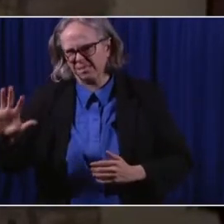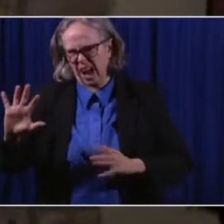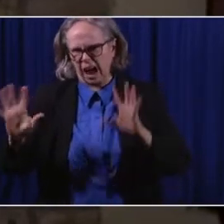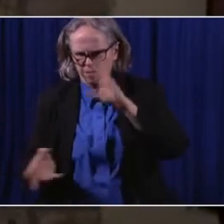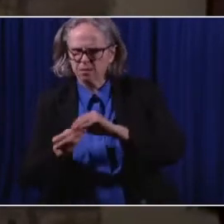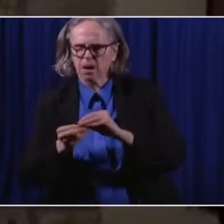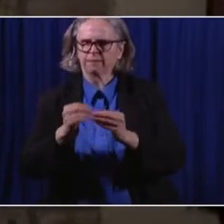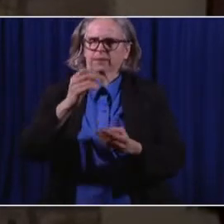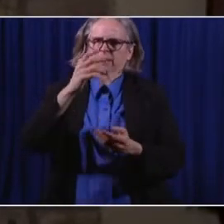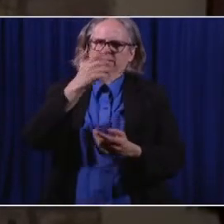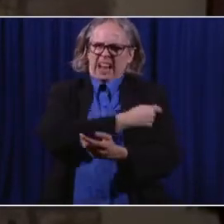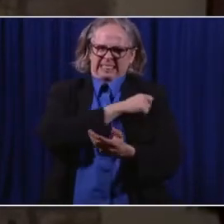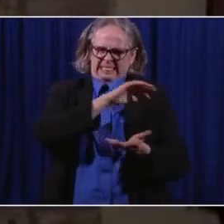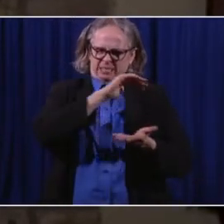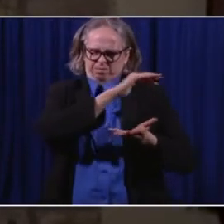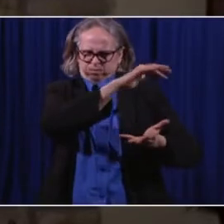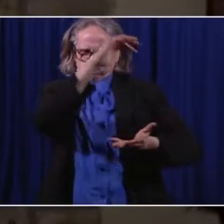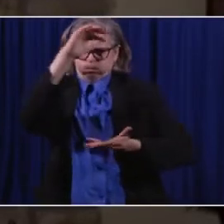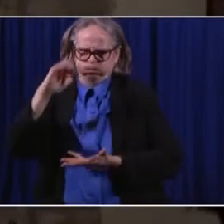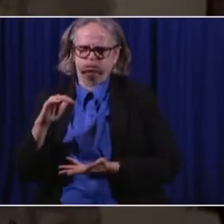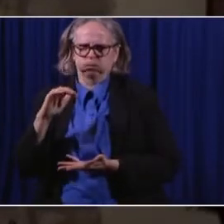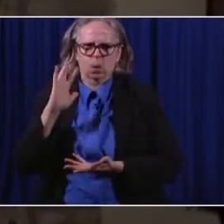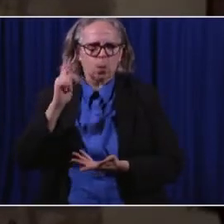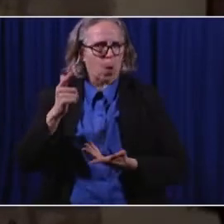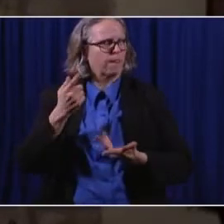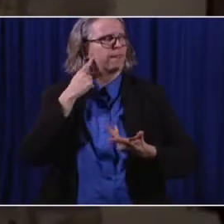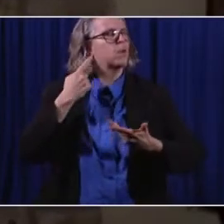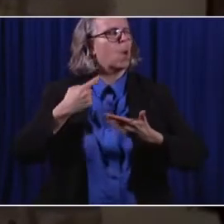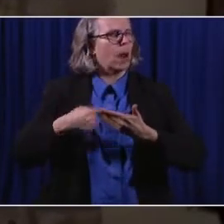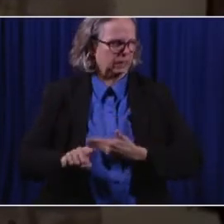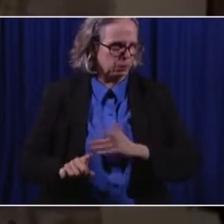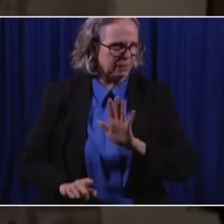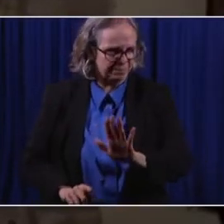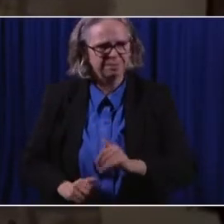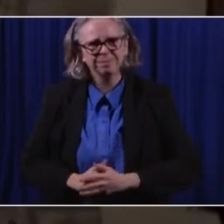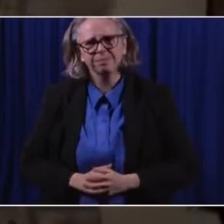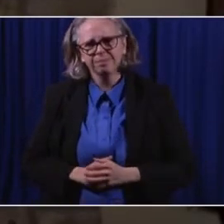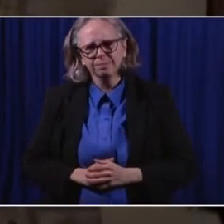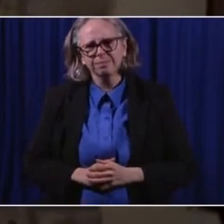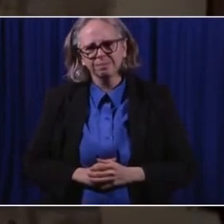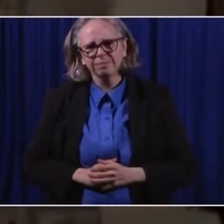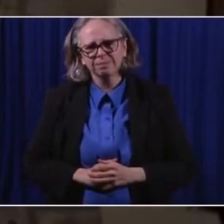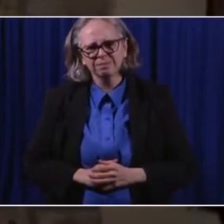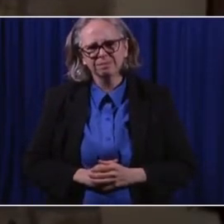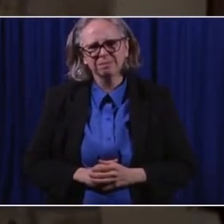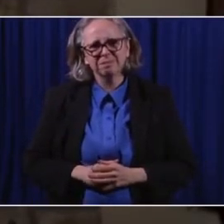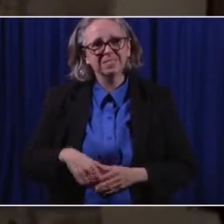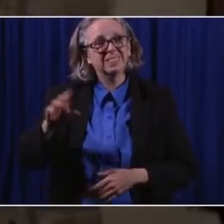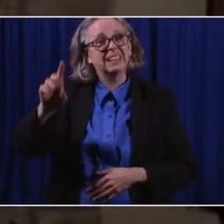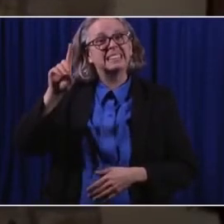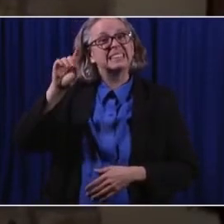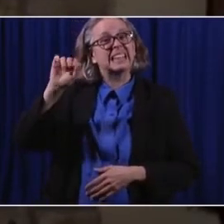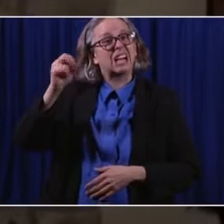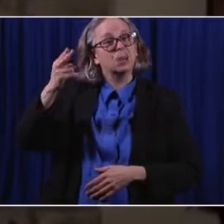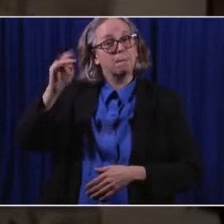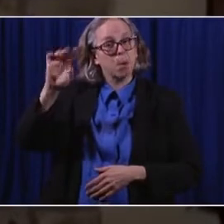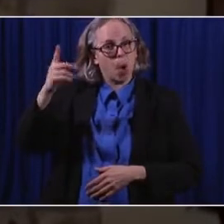in next week. Our dashboard also, as of now,